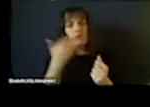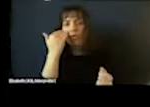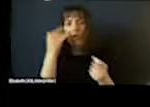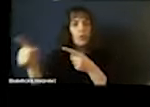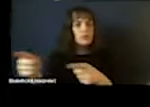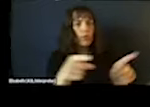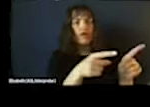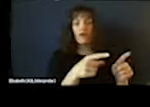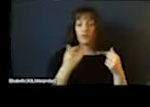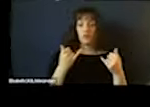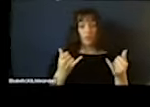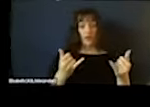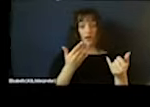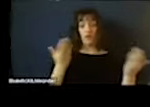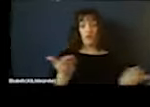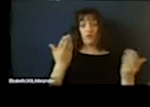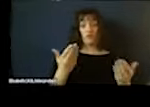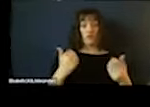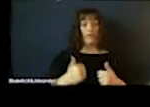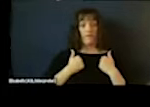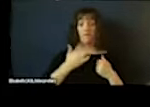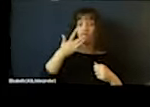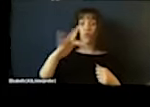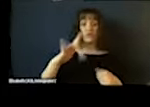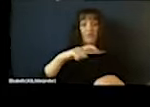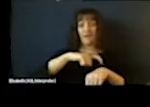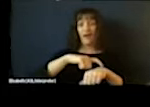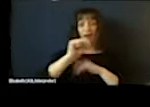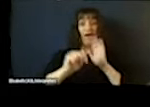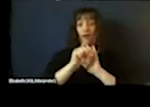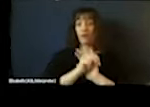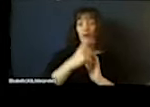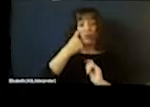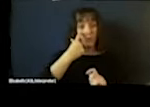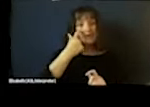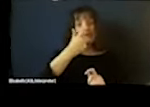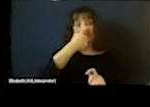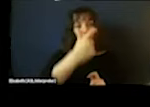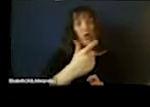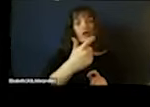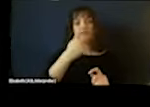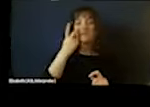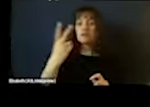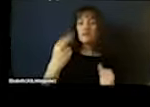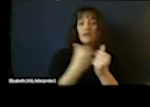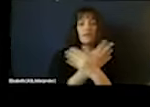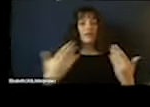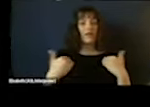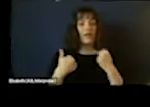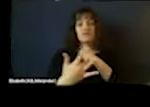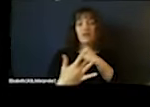a really fortunate area and a fortunate era to witness everything and to get all the technology benefit, I can tell